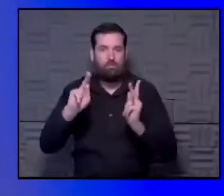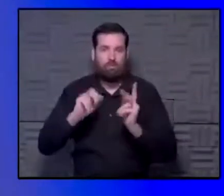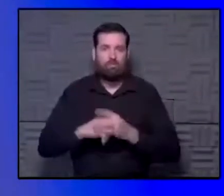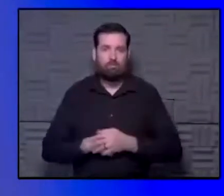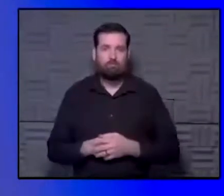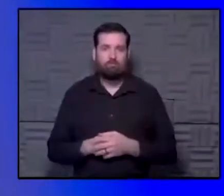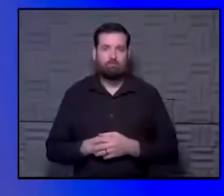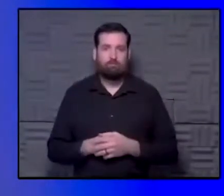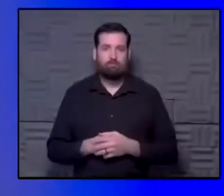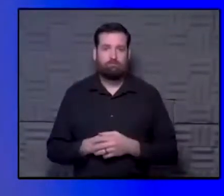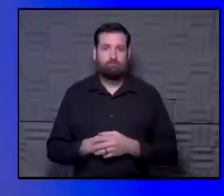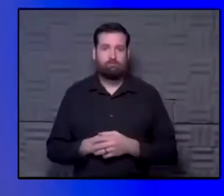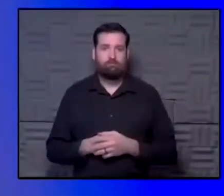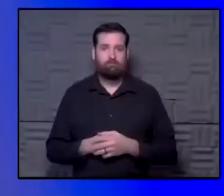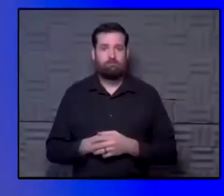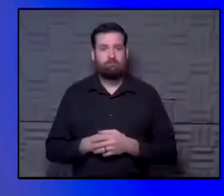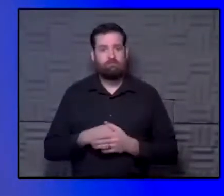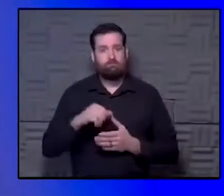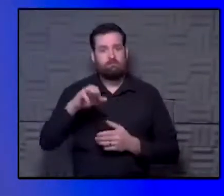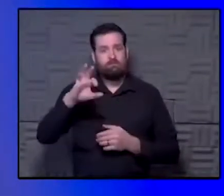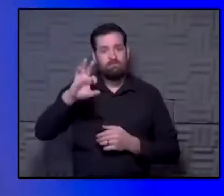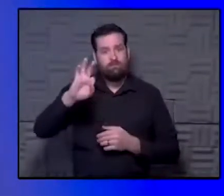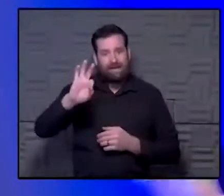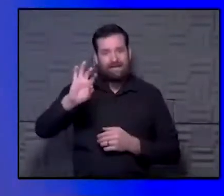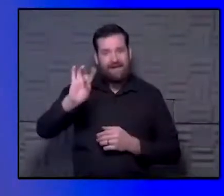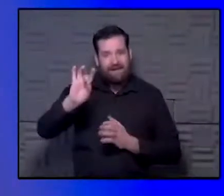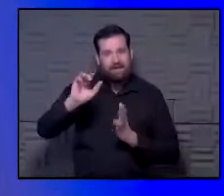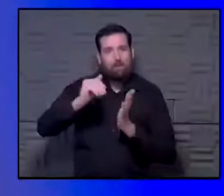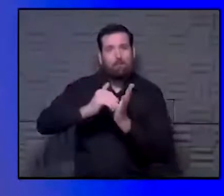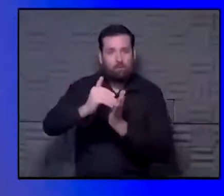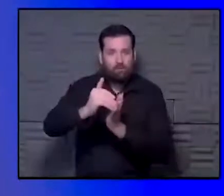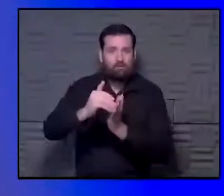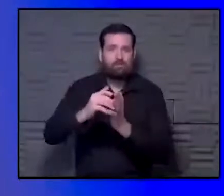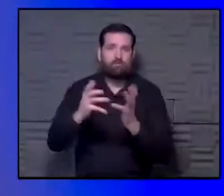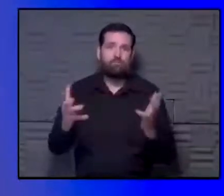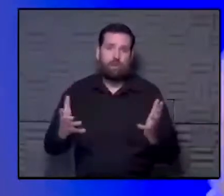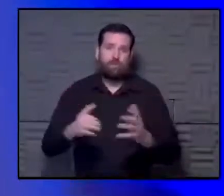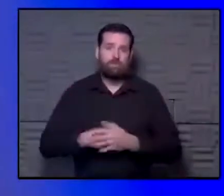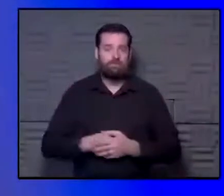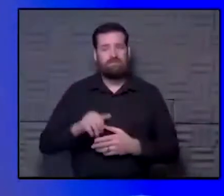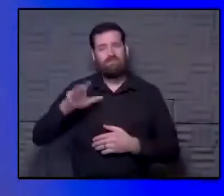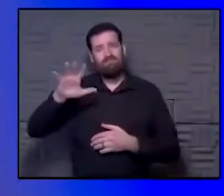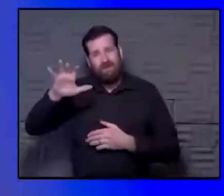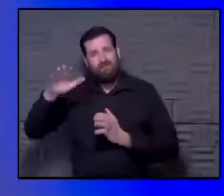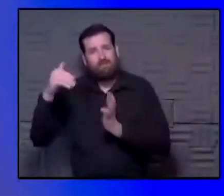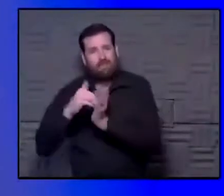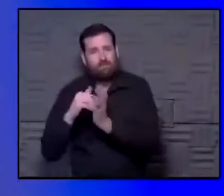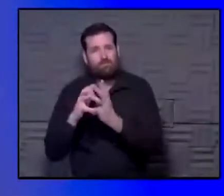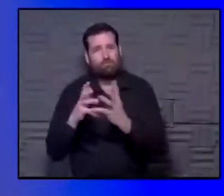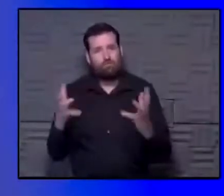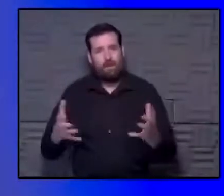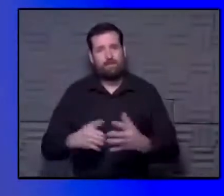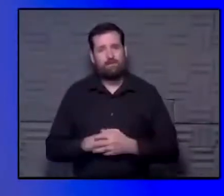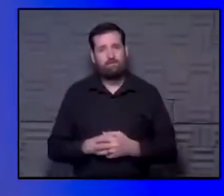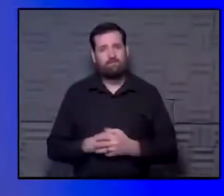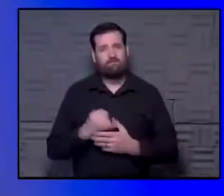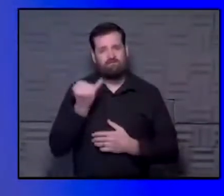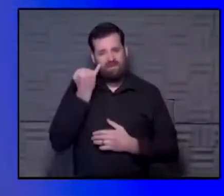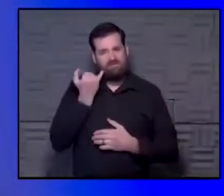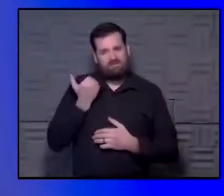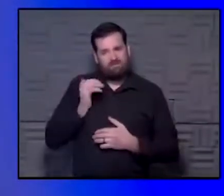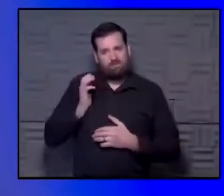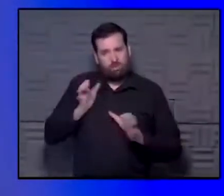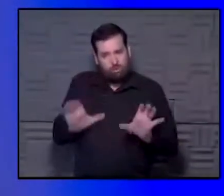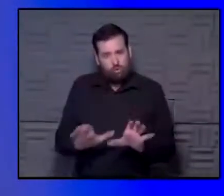math. That's 98 million too many, 500,000 too many. And if we just do our part,